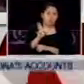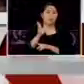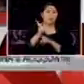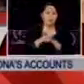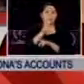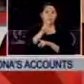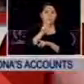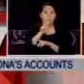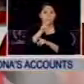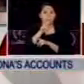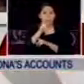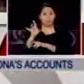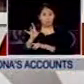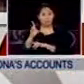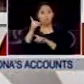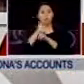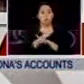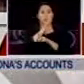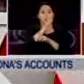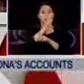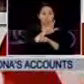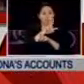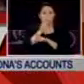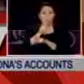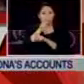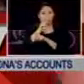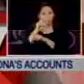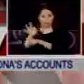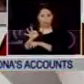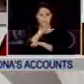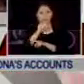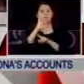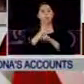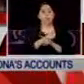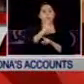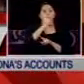December 31, 2009, and December 31, 2010.